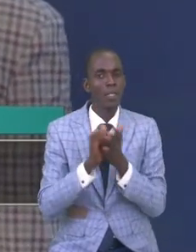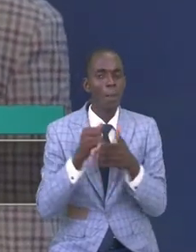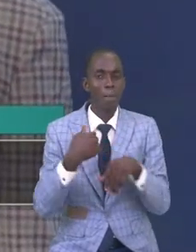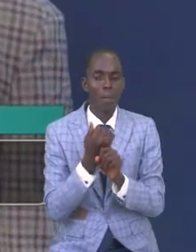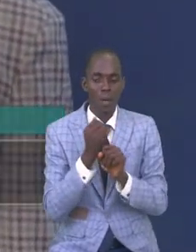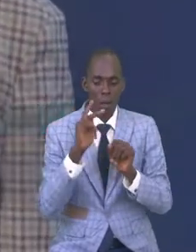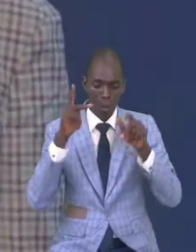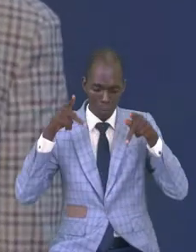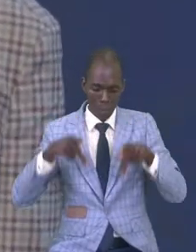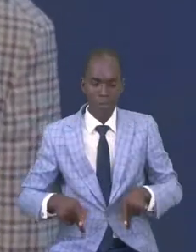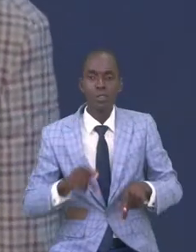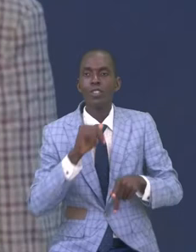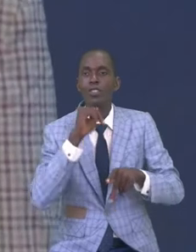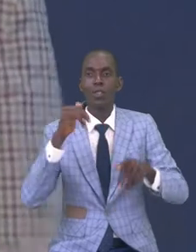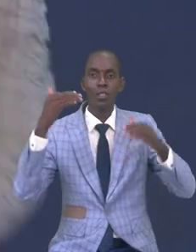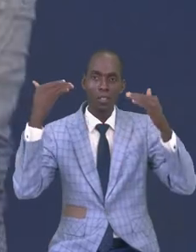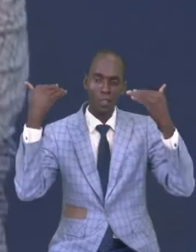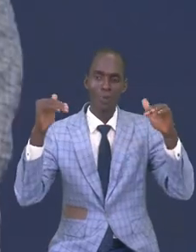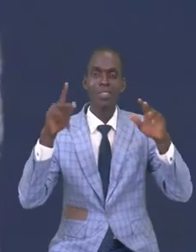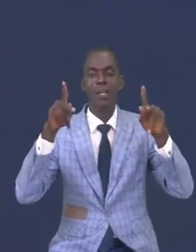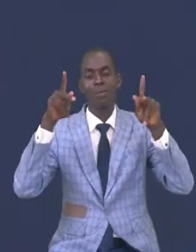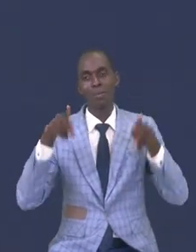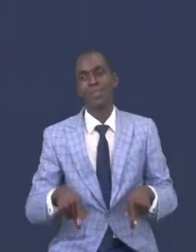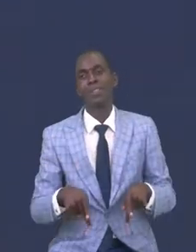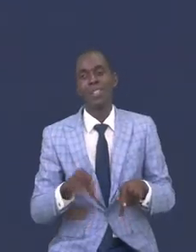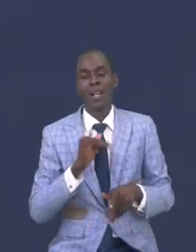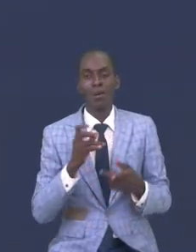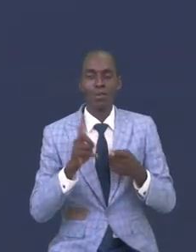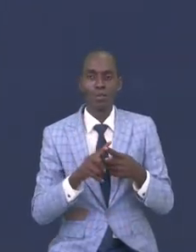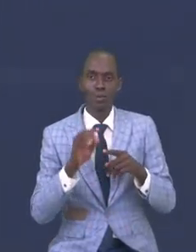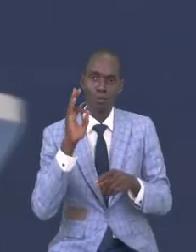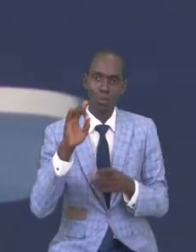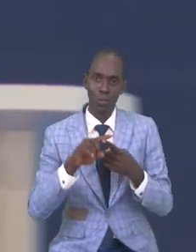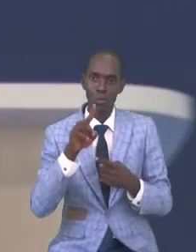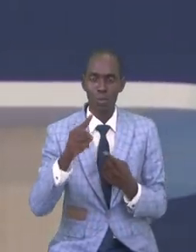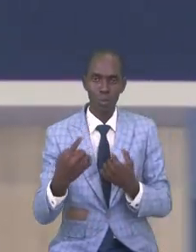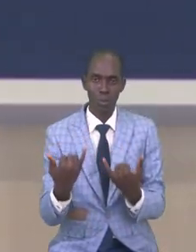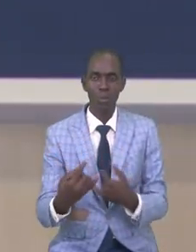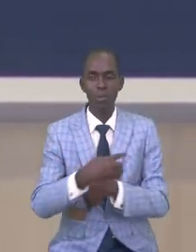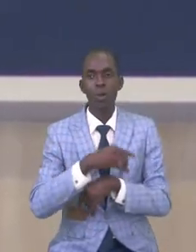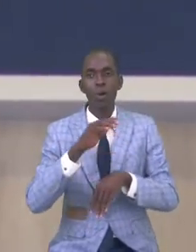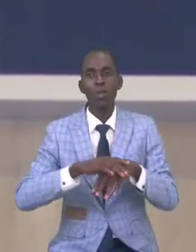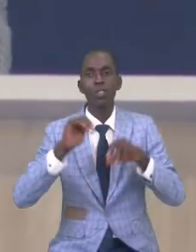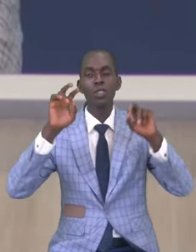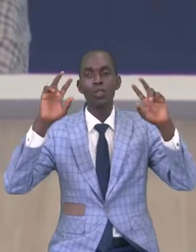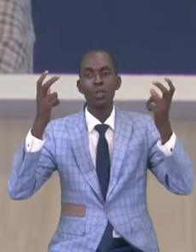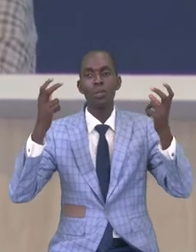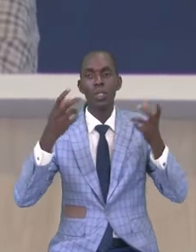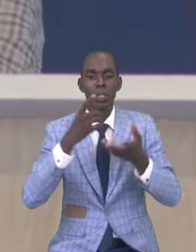person unlimited person. I want to talk to you today on